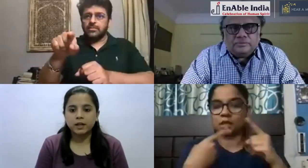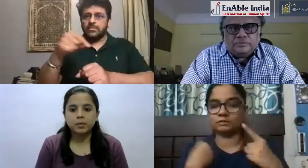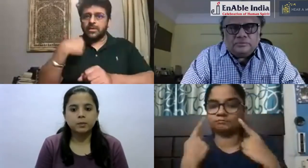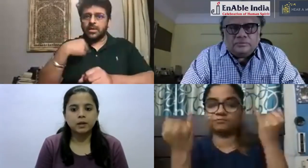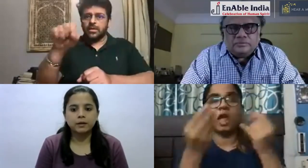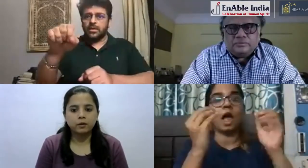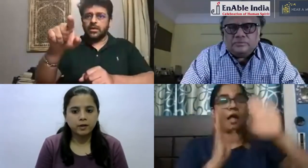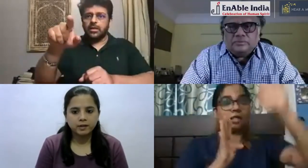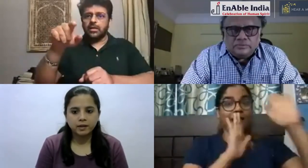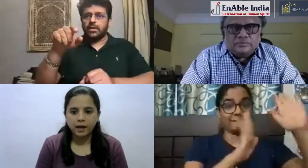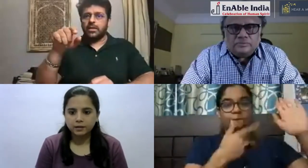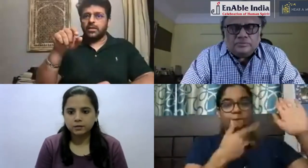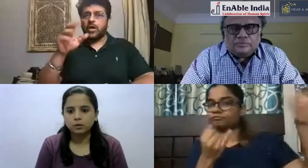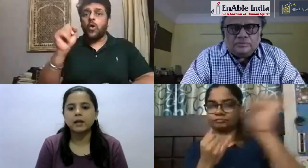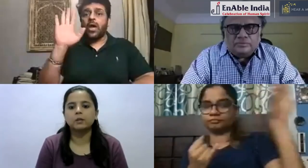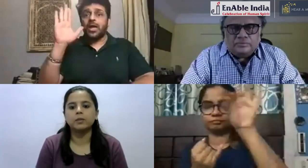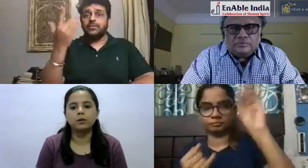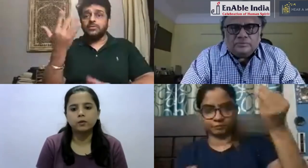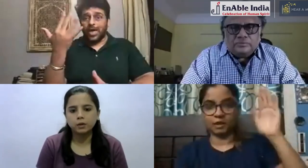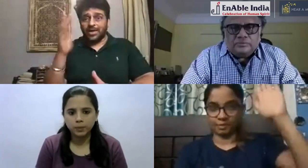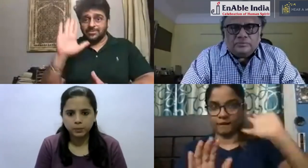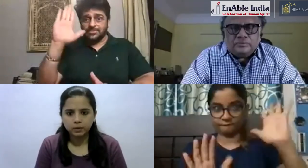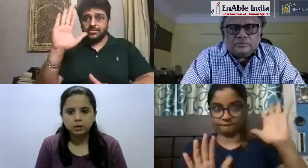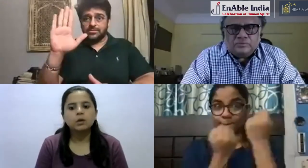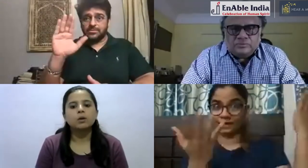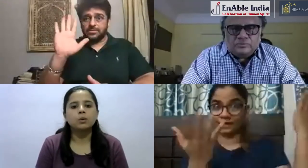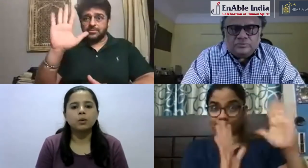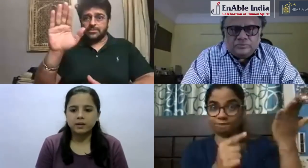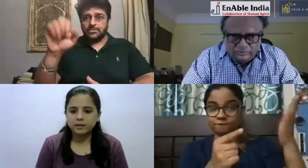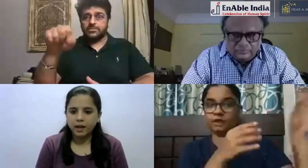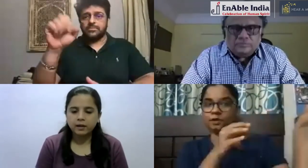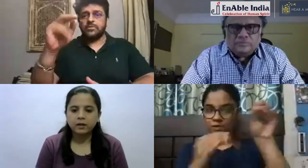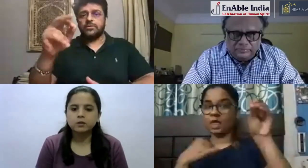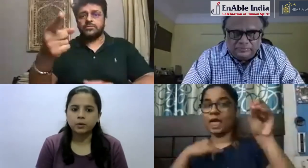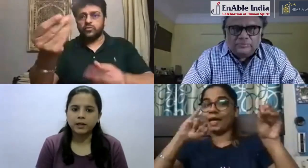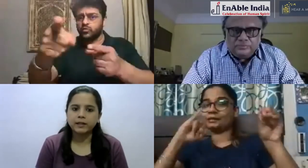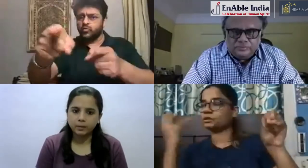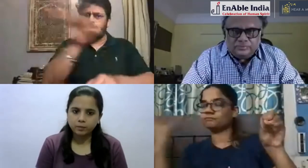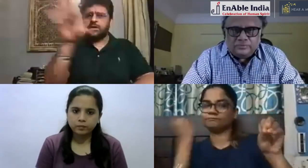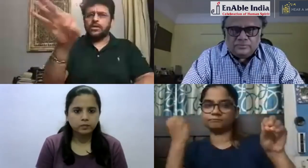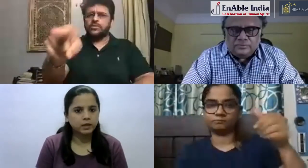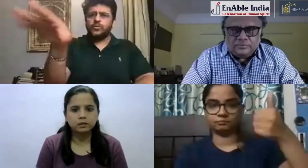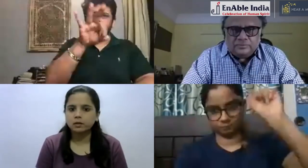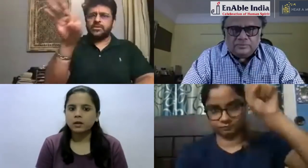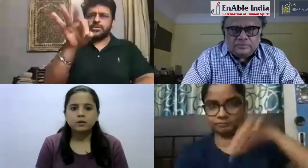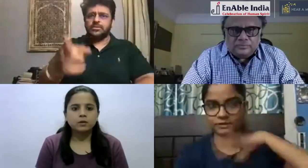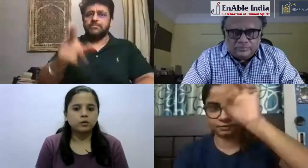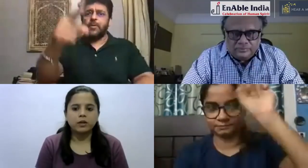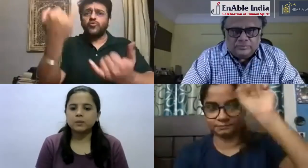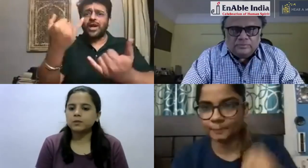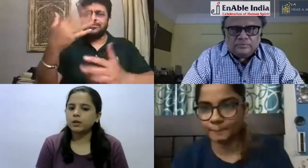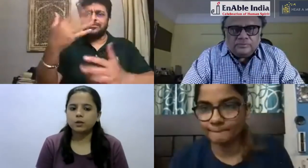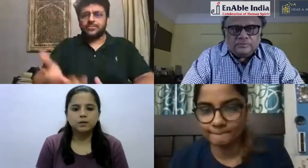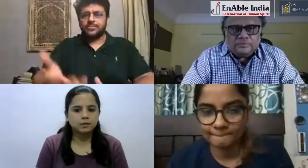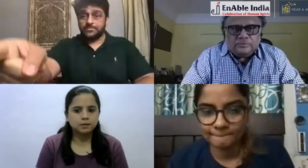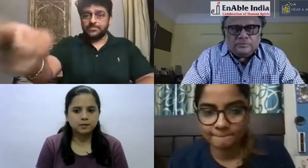Charu is saying people are not raising hand, so I'll be looking for the people who are raising hand. I will spotlight them. Then Dr.